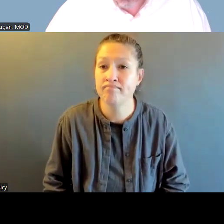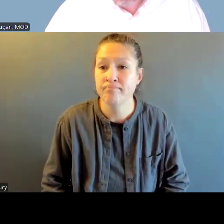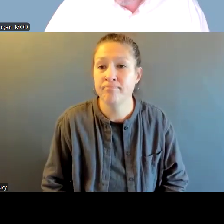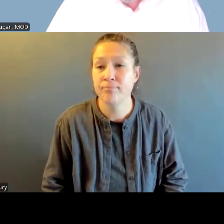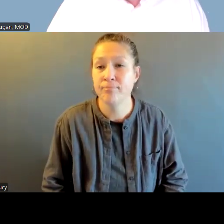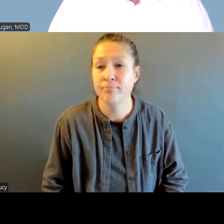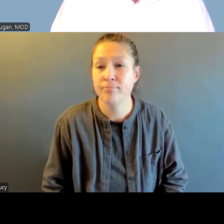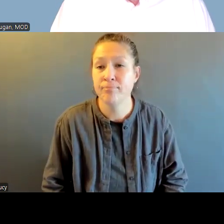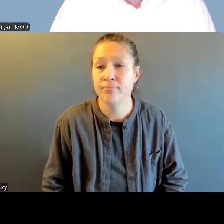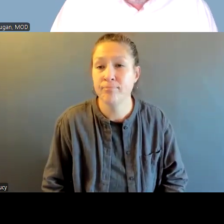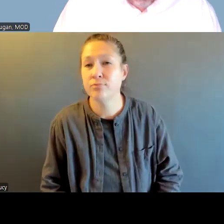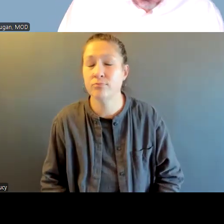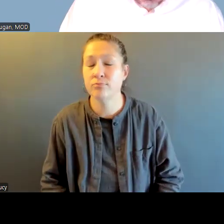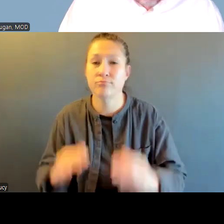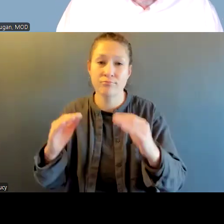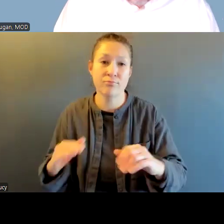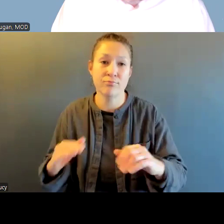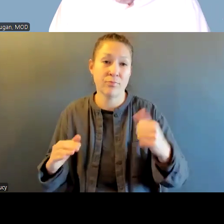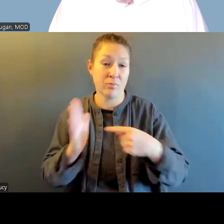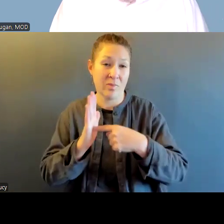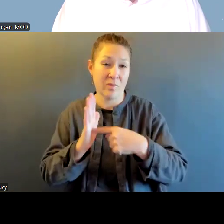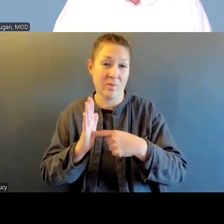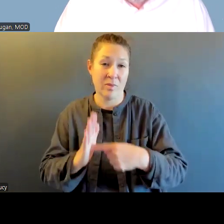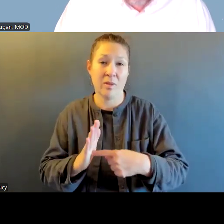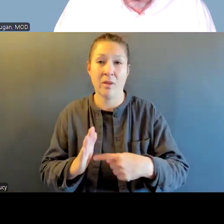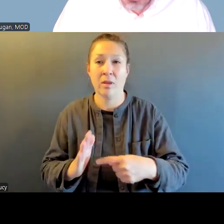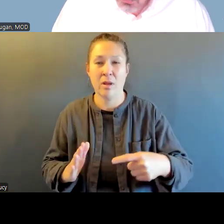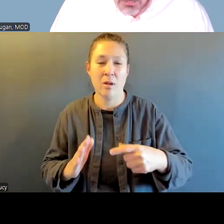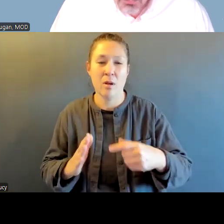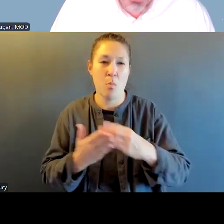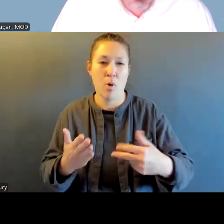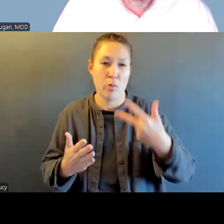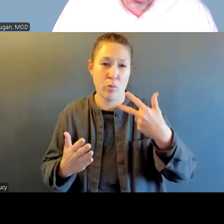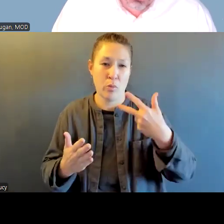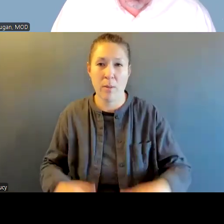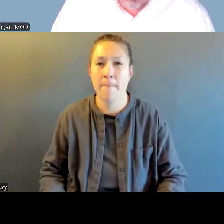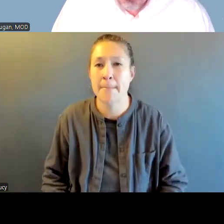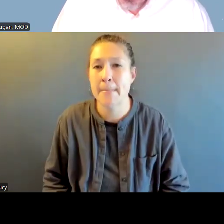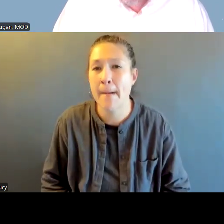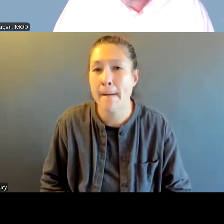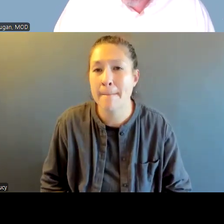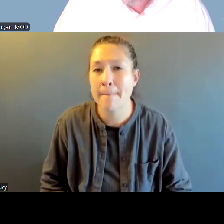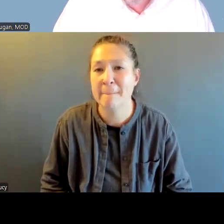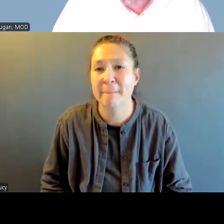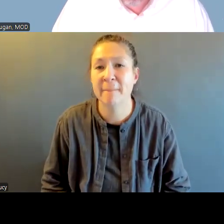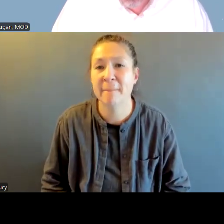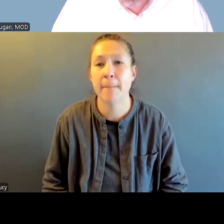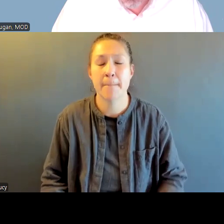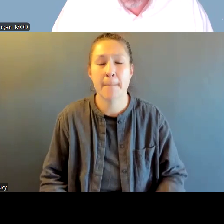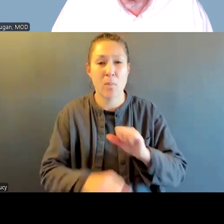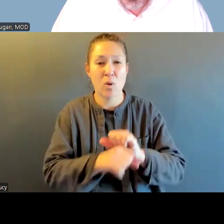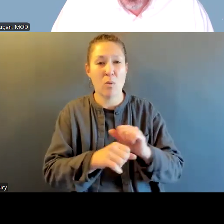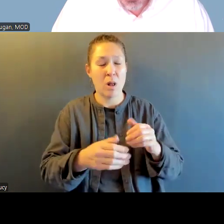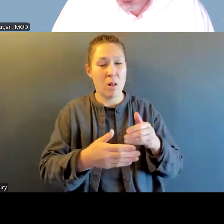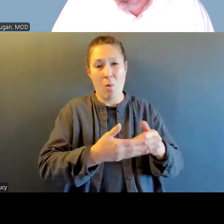On sample goals part 3, we are also, commissions are working with local, commissions can work with local advocacy groups such as independent living